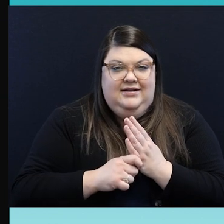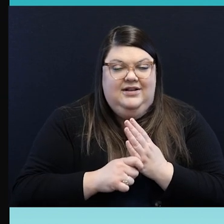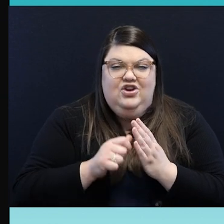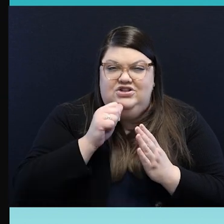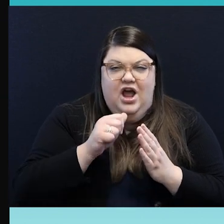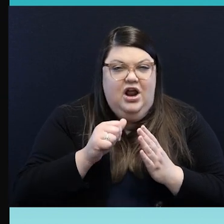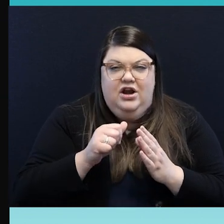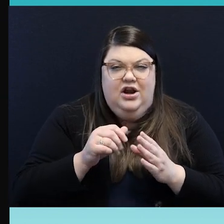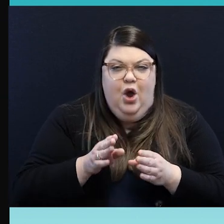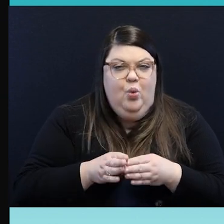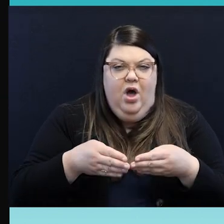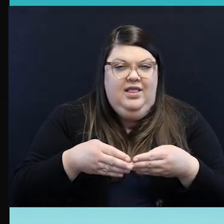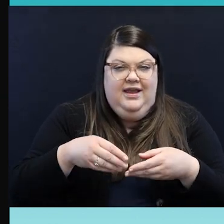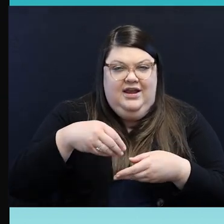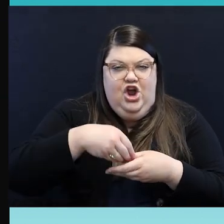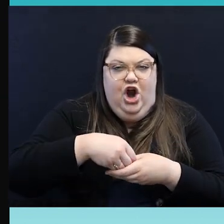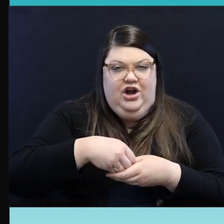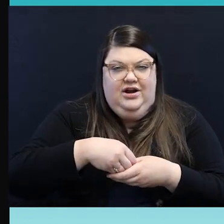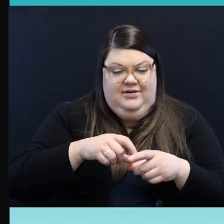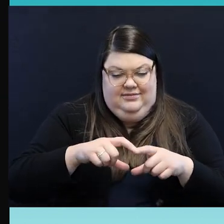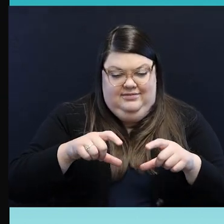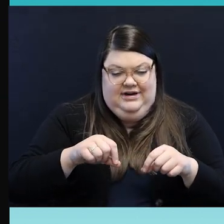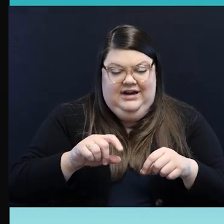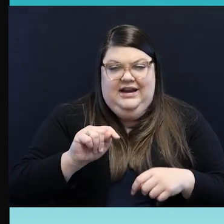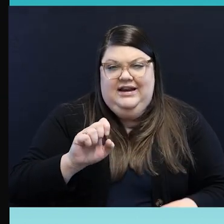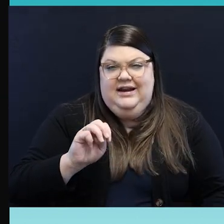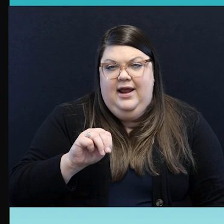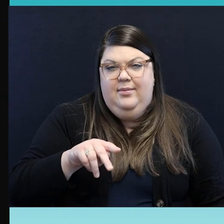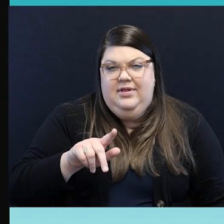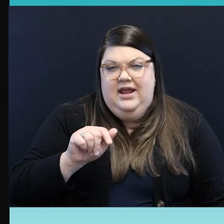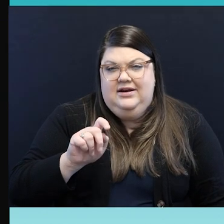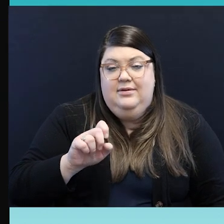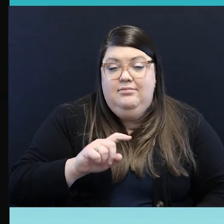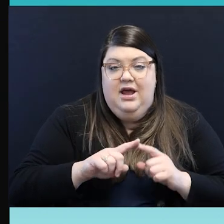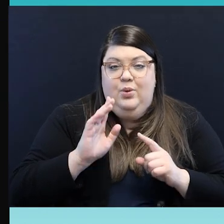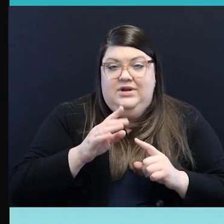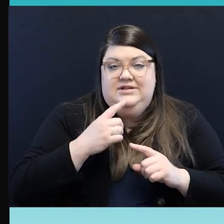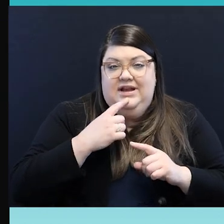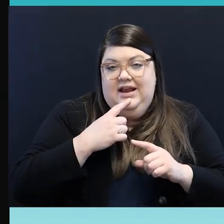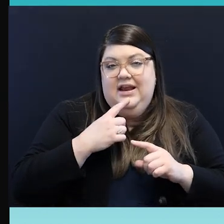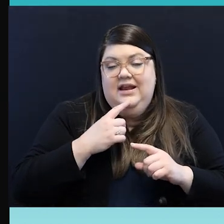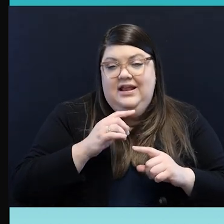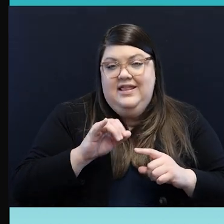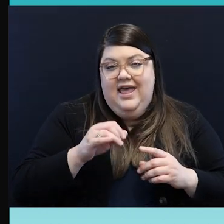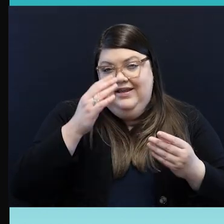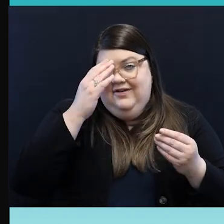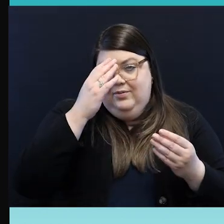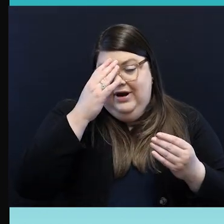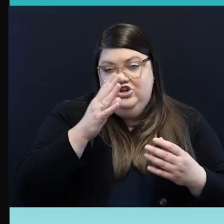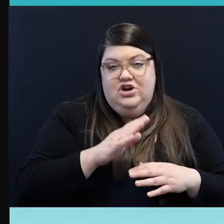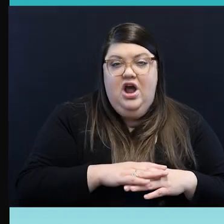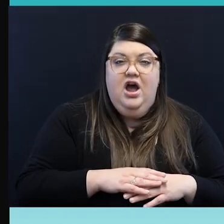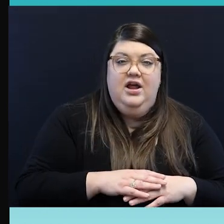card like template. Basically, it will say that the information on